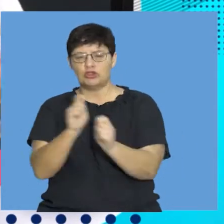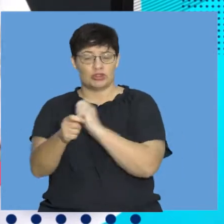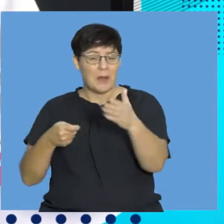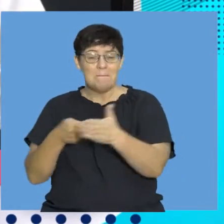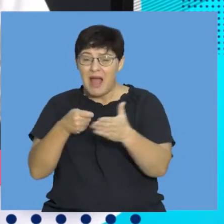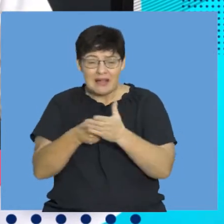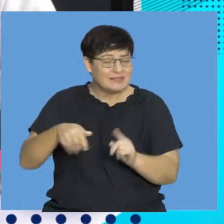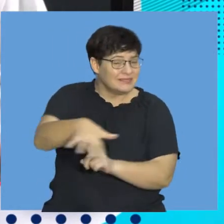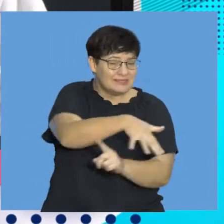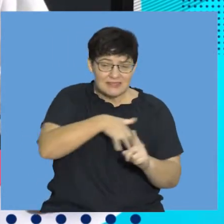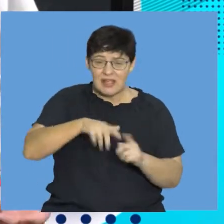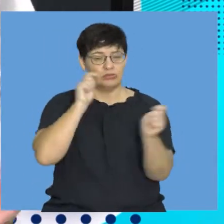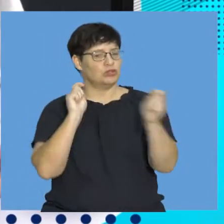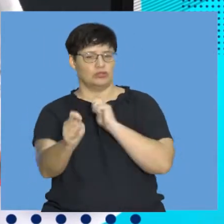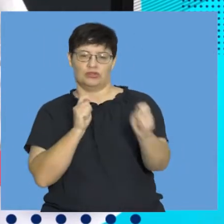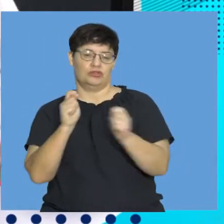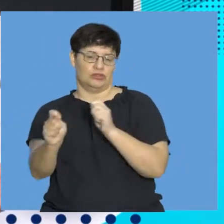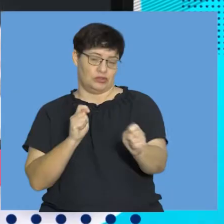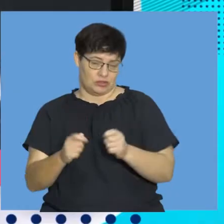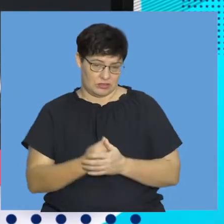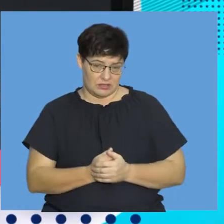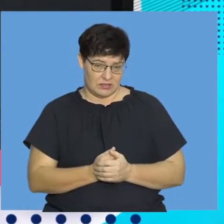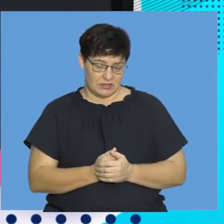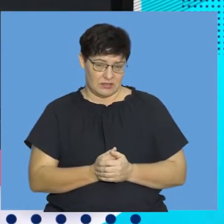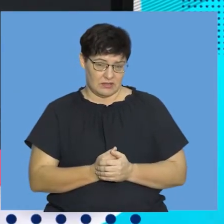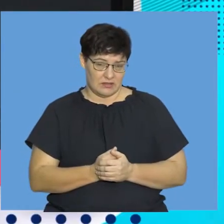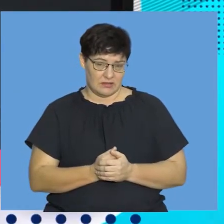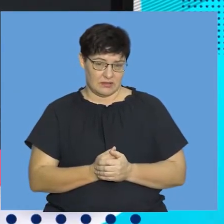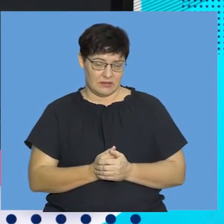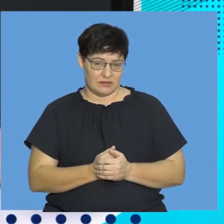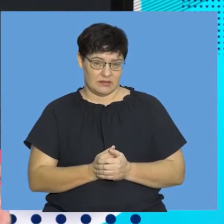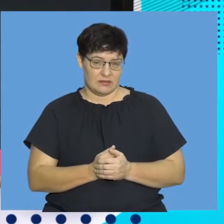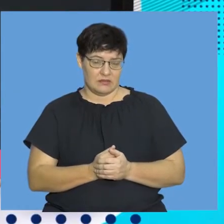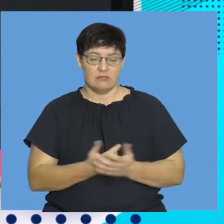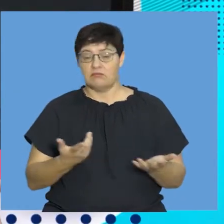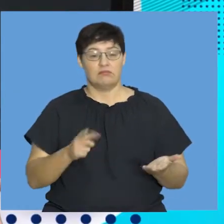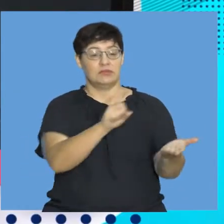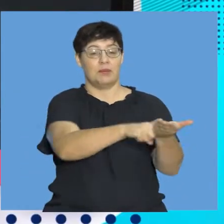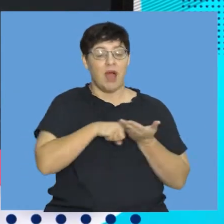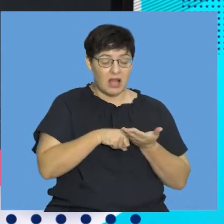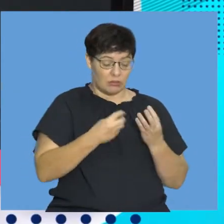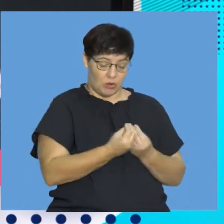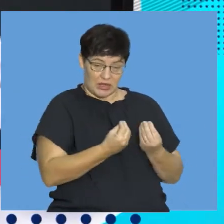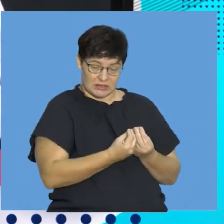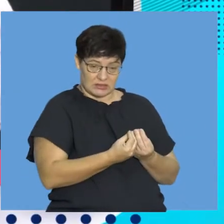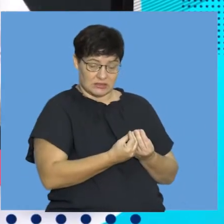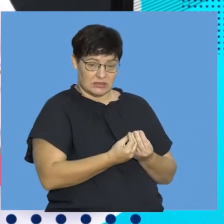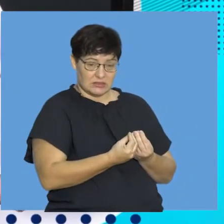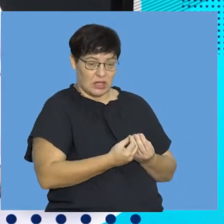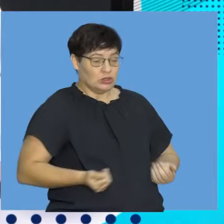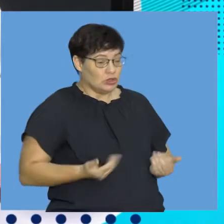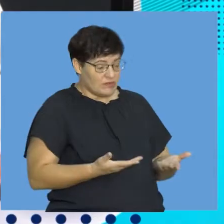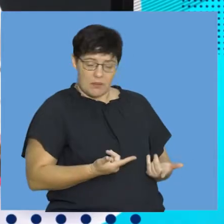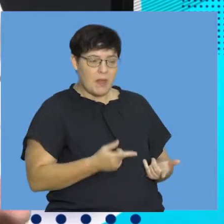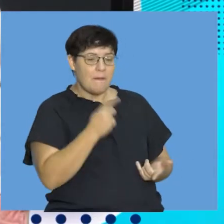conditions changed. You'll notice that at certain times, the demand for products and services just